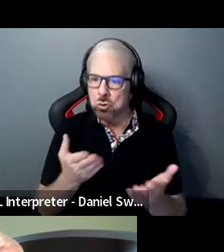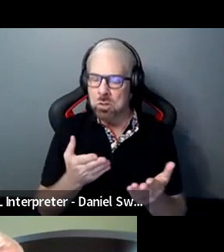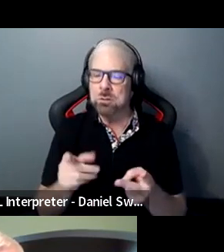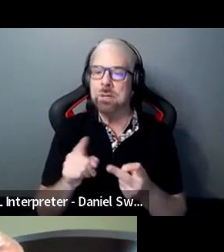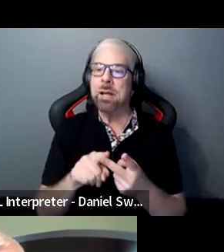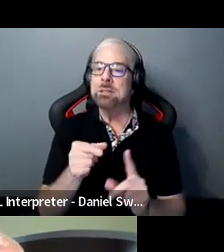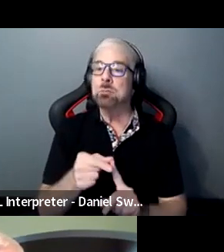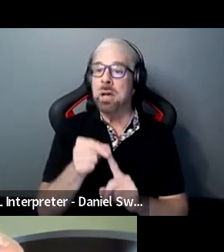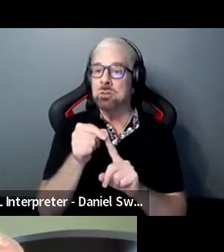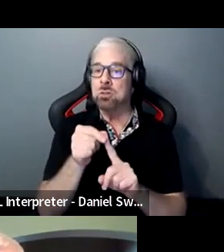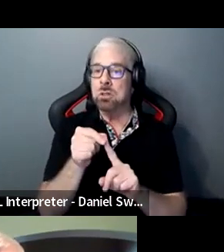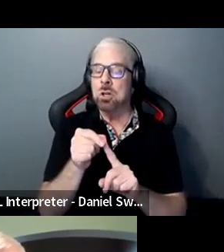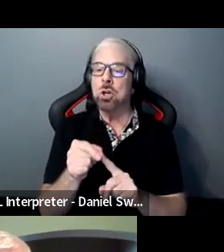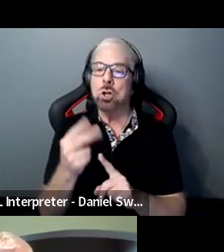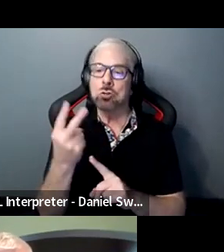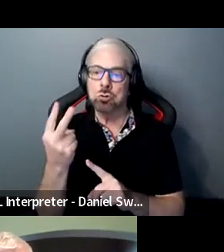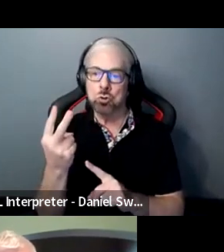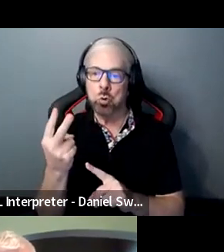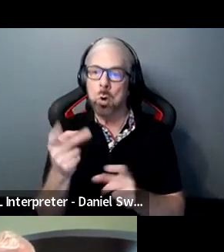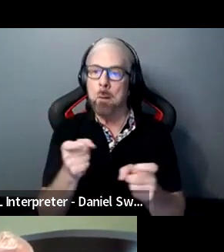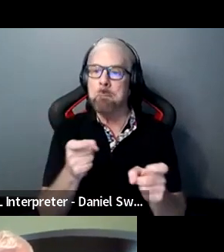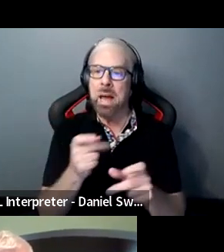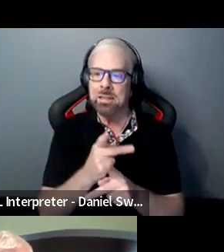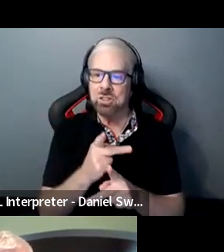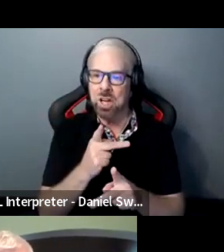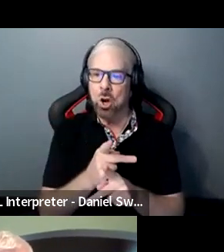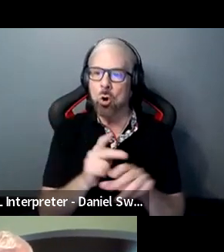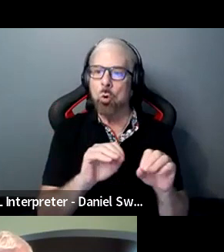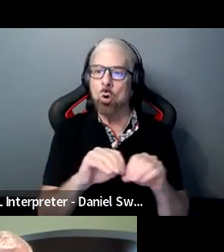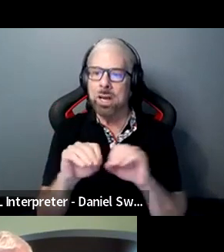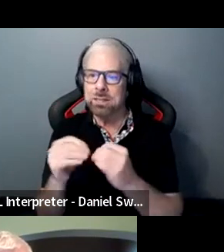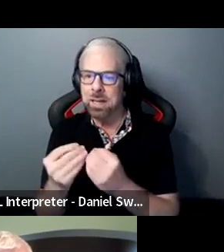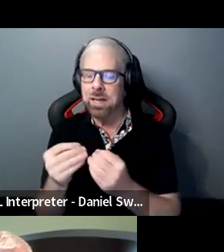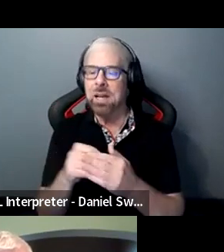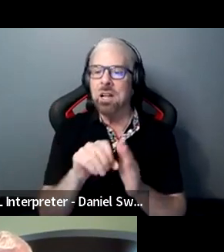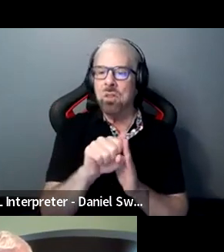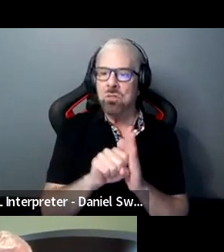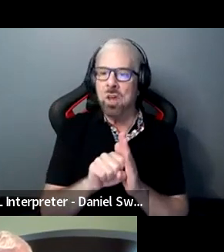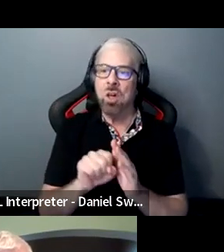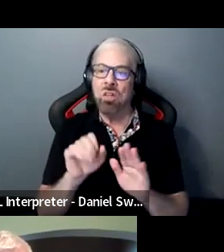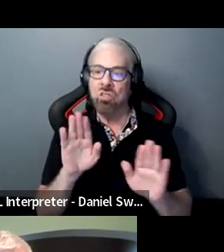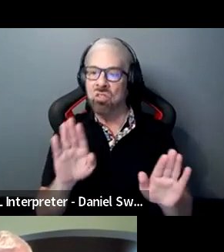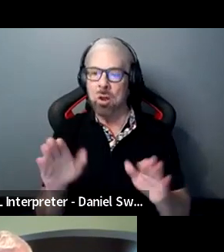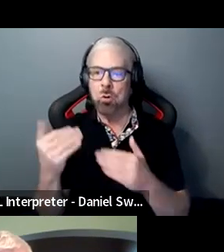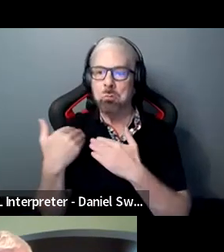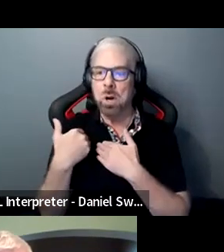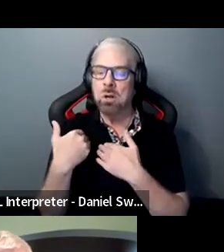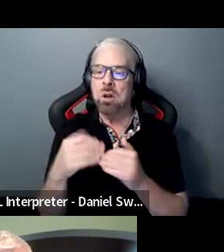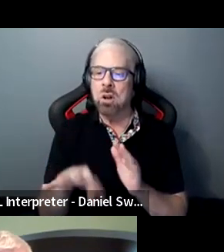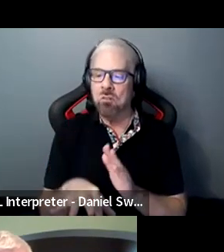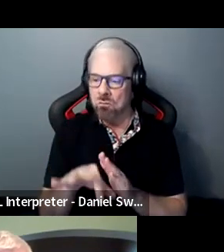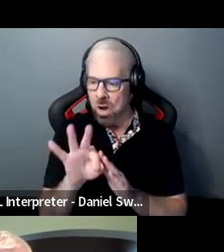particularly the two managed care organizations in the state, are charged with finding